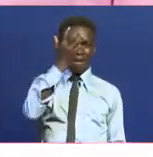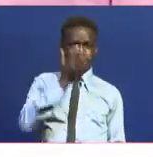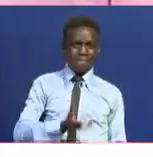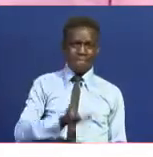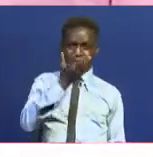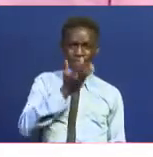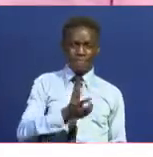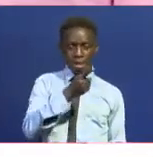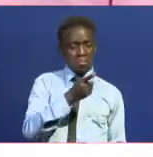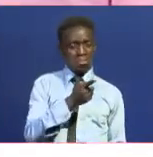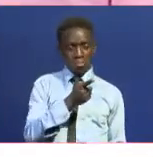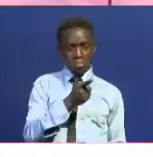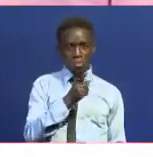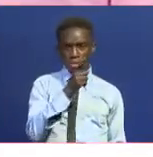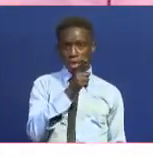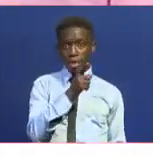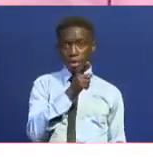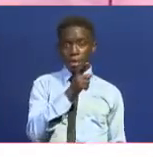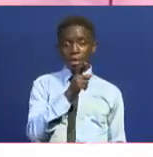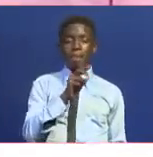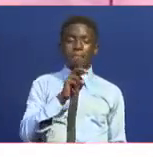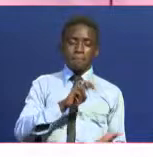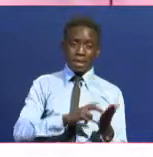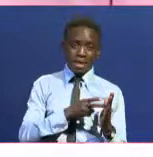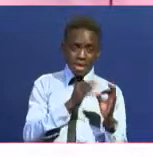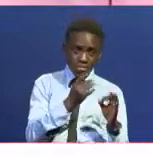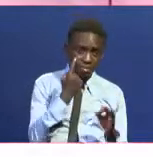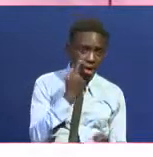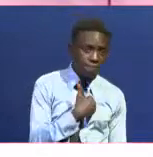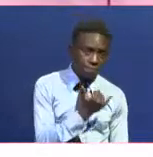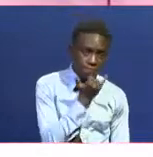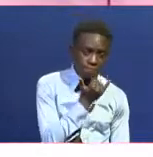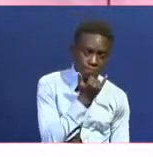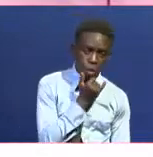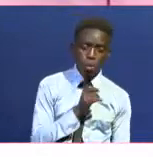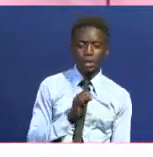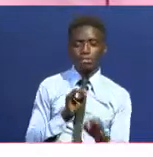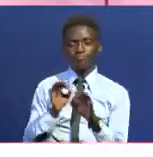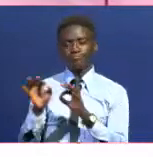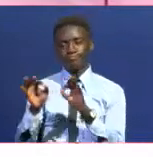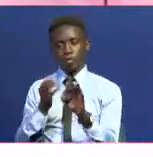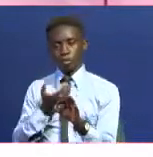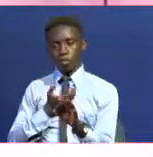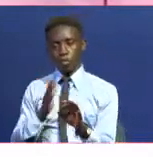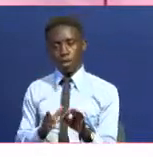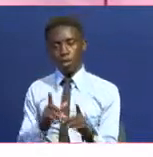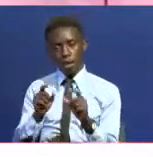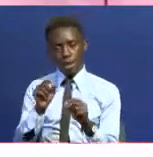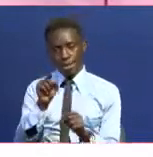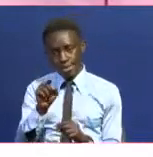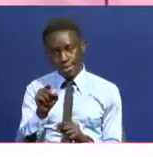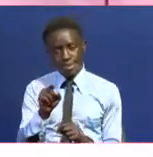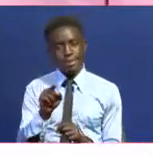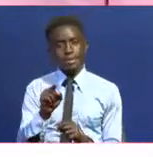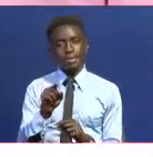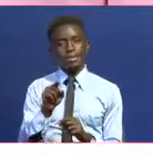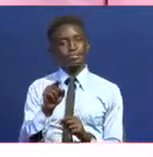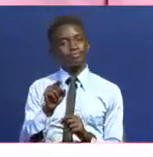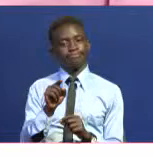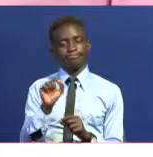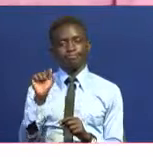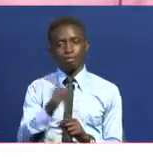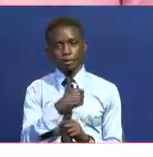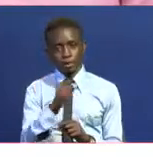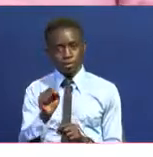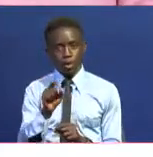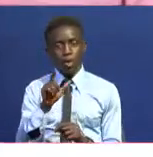the building owner that you must take these measures to strengthen or you have two pieces to make the building